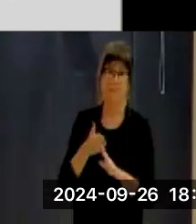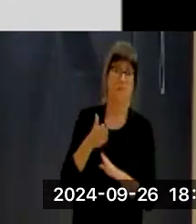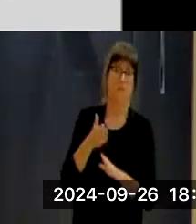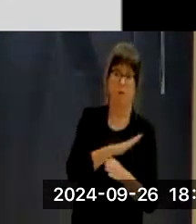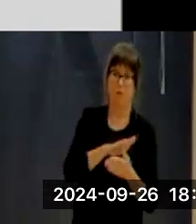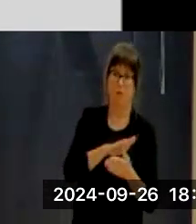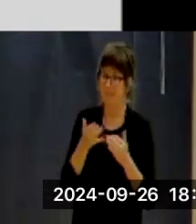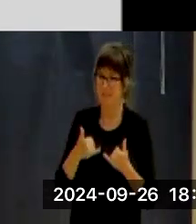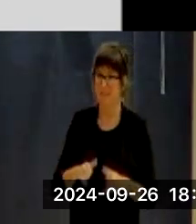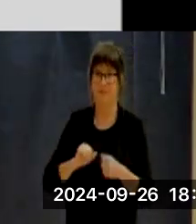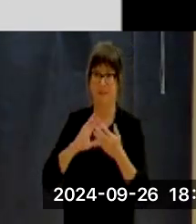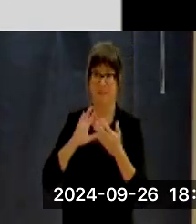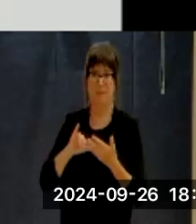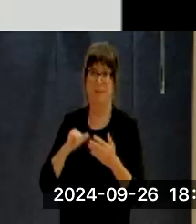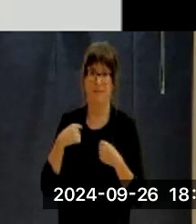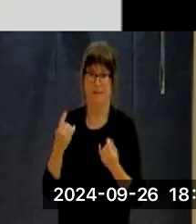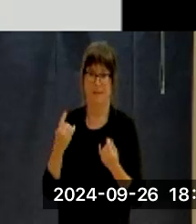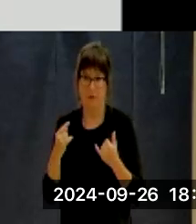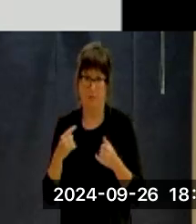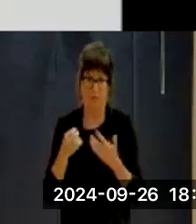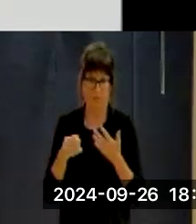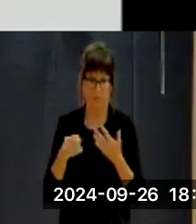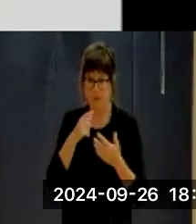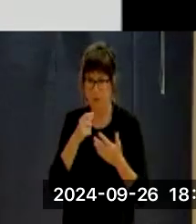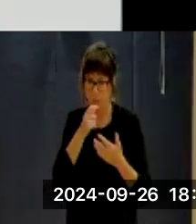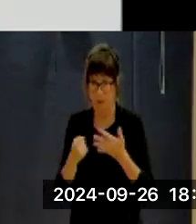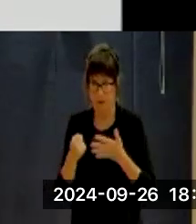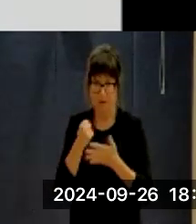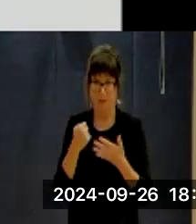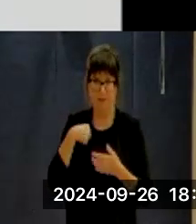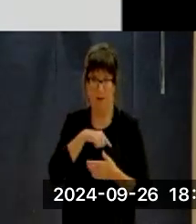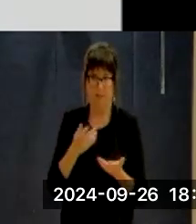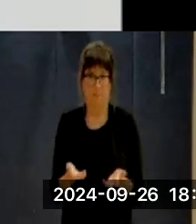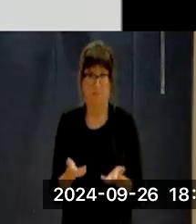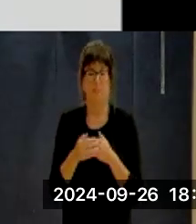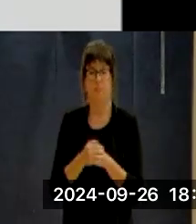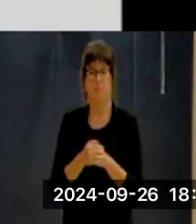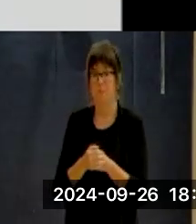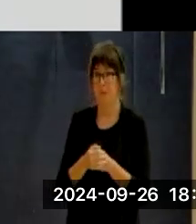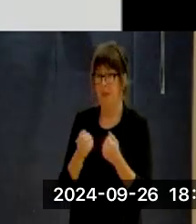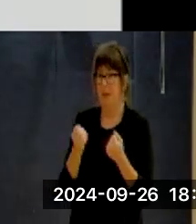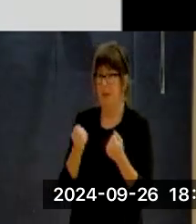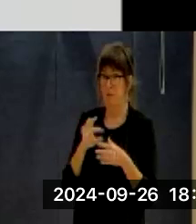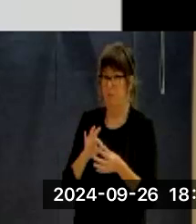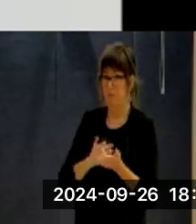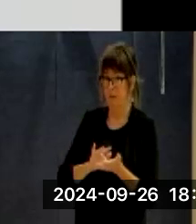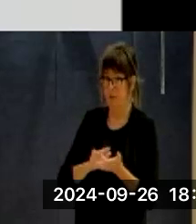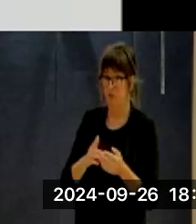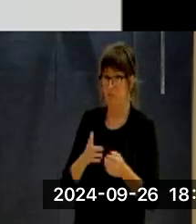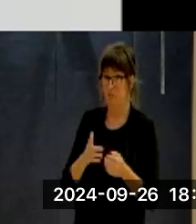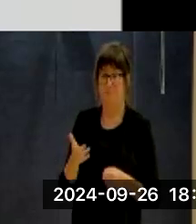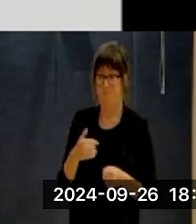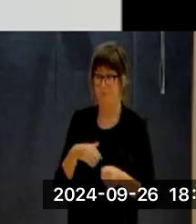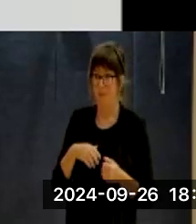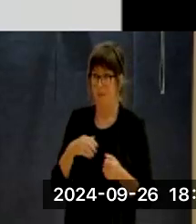something that we face now. I don't know how many of our disability elders have died because of medical neglect.